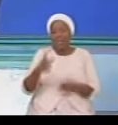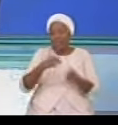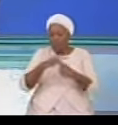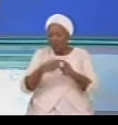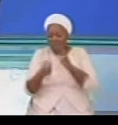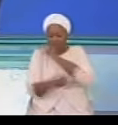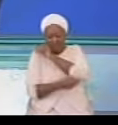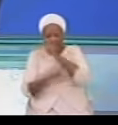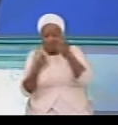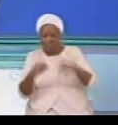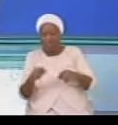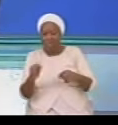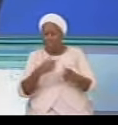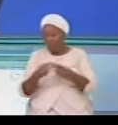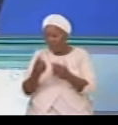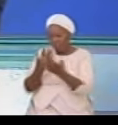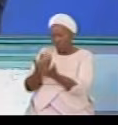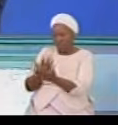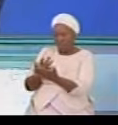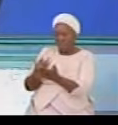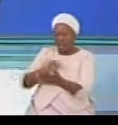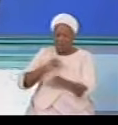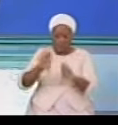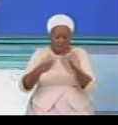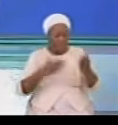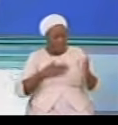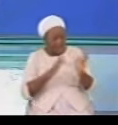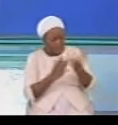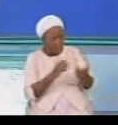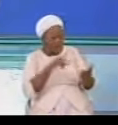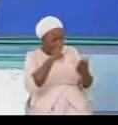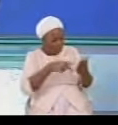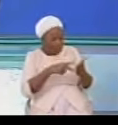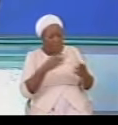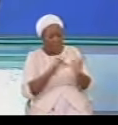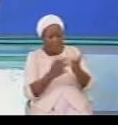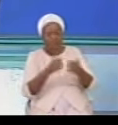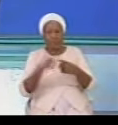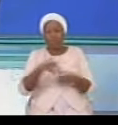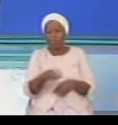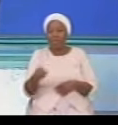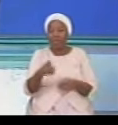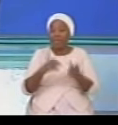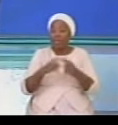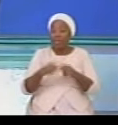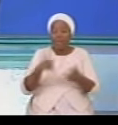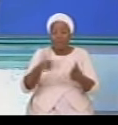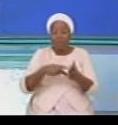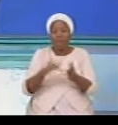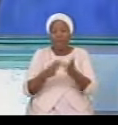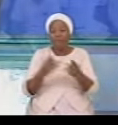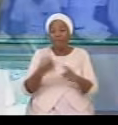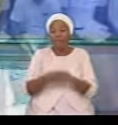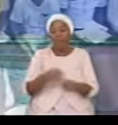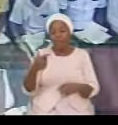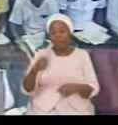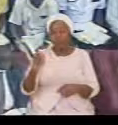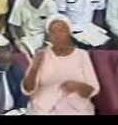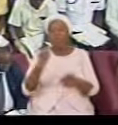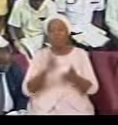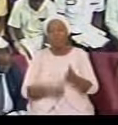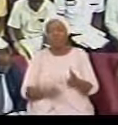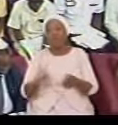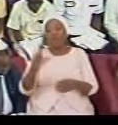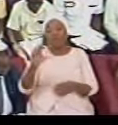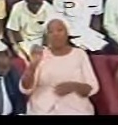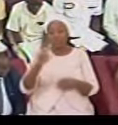on, hold on. I'll open the Bible and read the Bible to them. And you know, I read the Bible. I read from Genesis to Exodus to Leviticus and Numbers